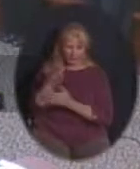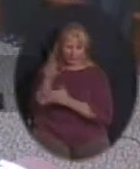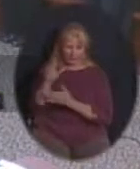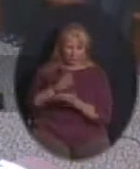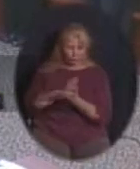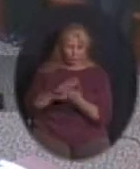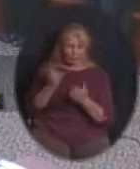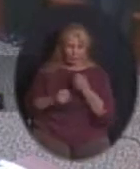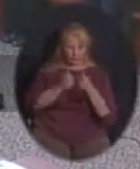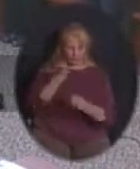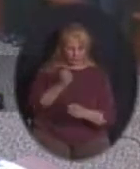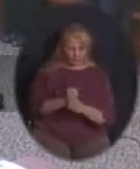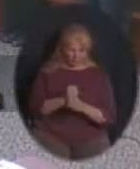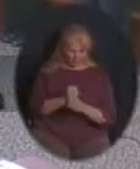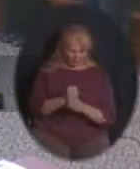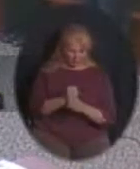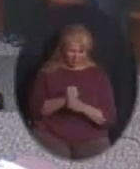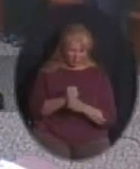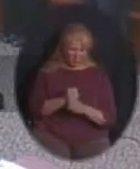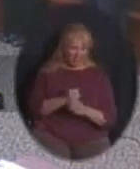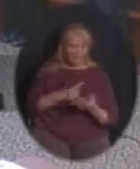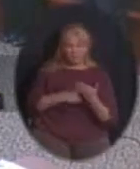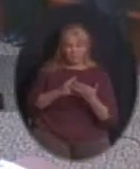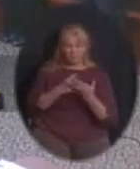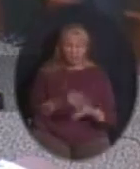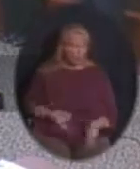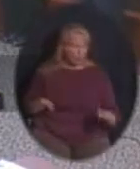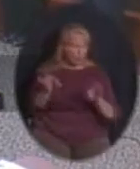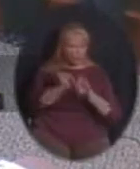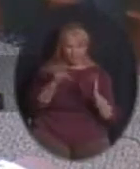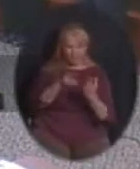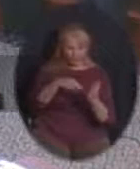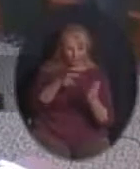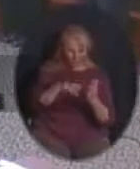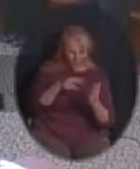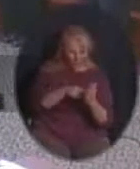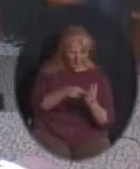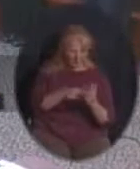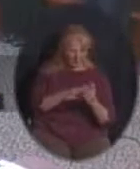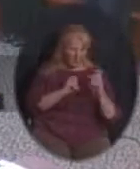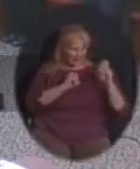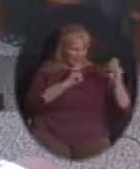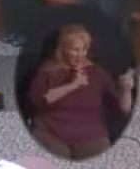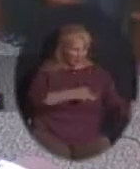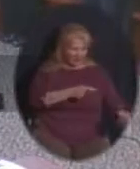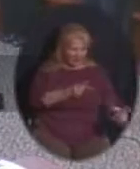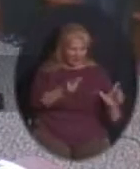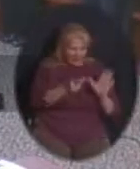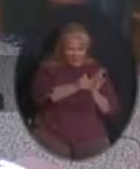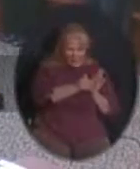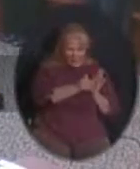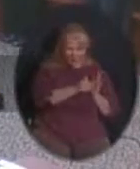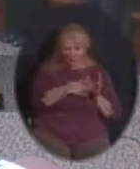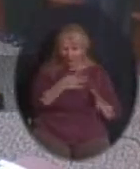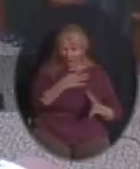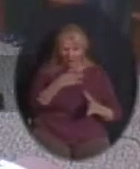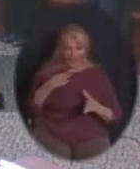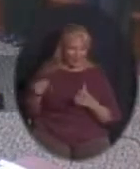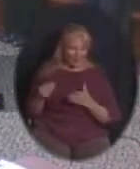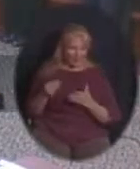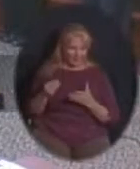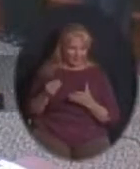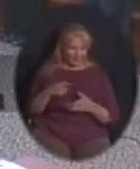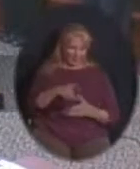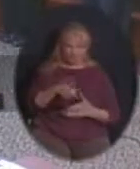reading, distributes books to them, and a sticker so that they'll remember his visit, although he's very animated and has quite